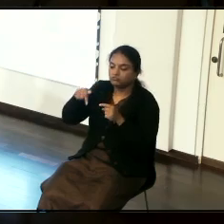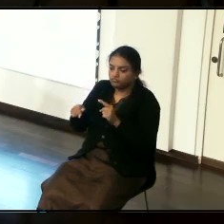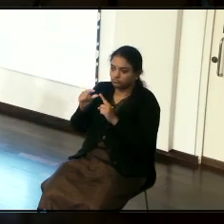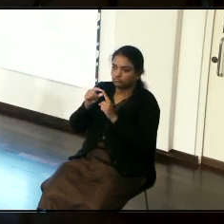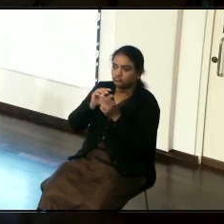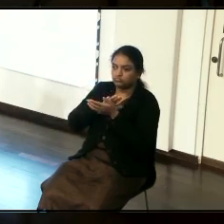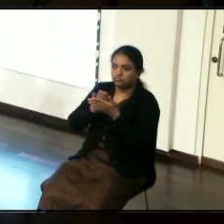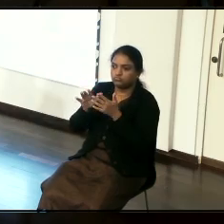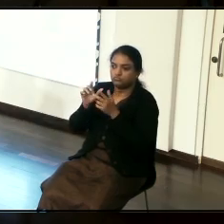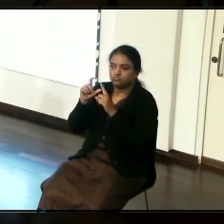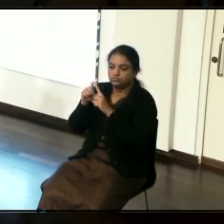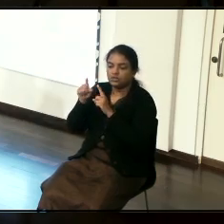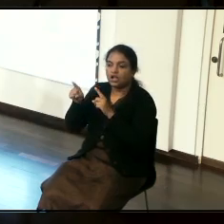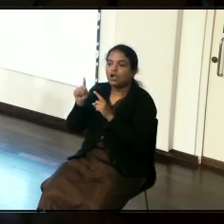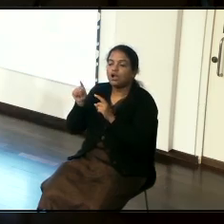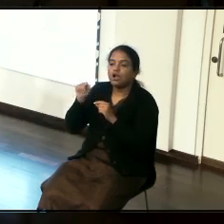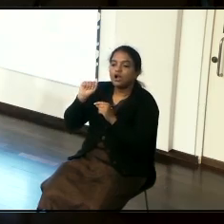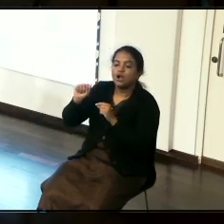on Goan art history.